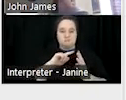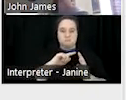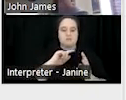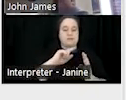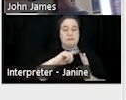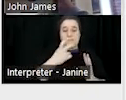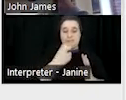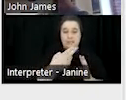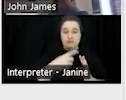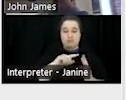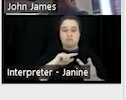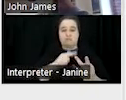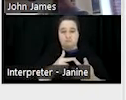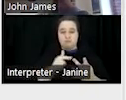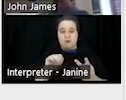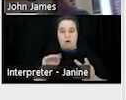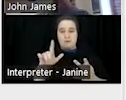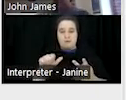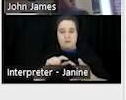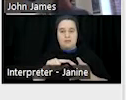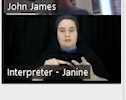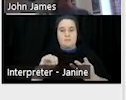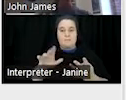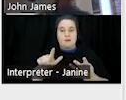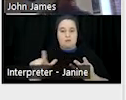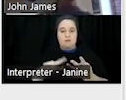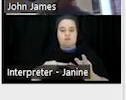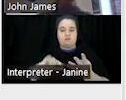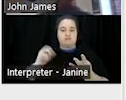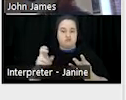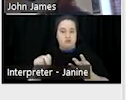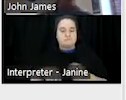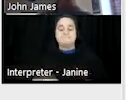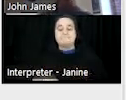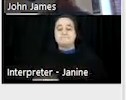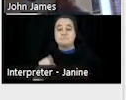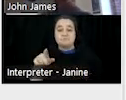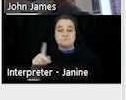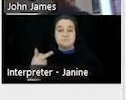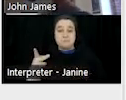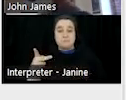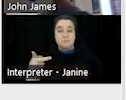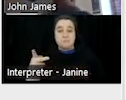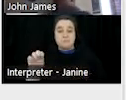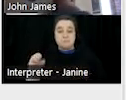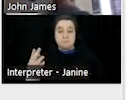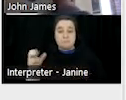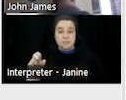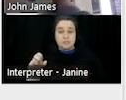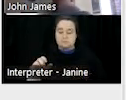Michael, then John for this first question. Peach, what's one thing you did to prepare for college?